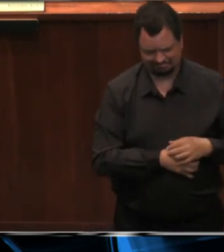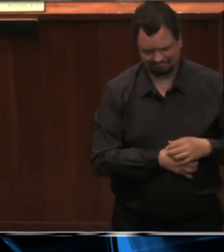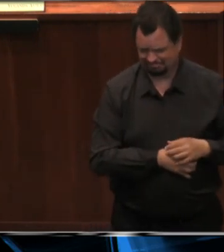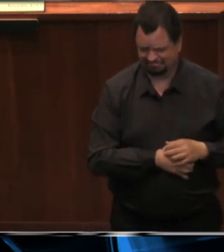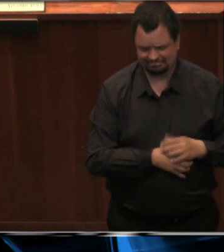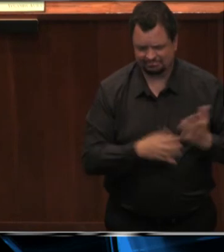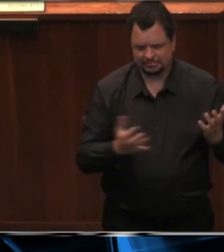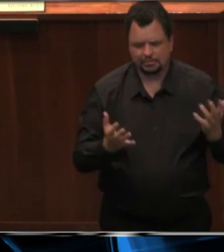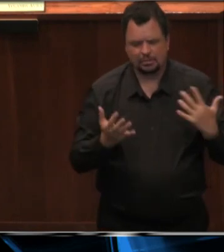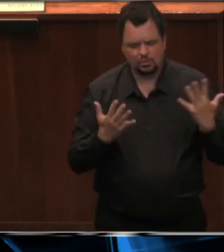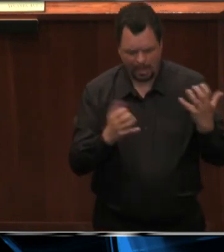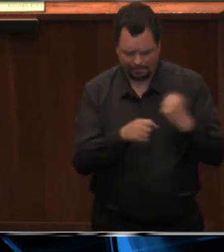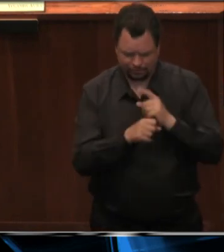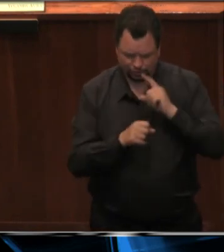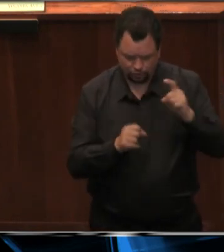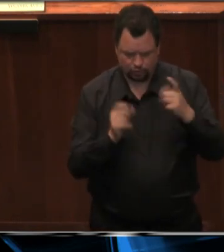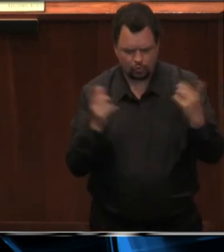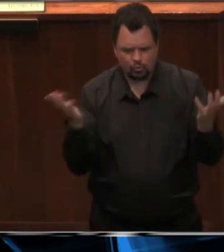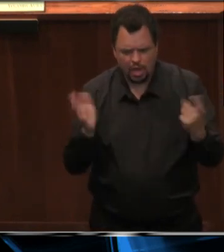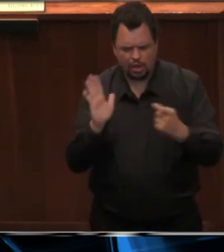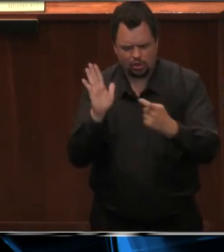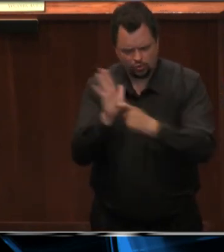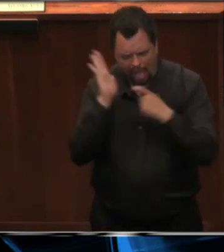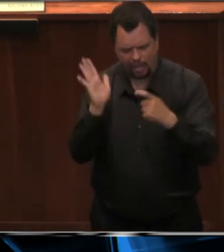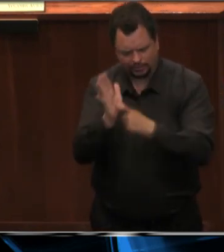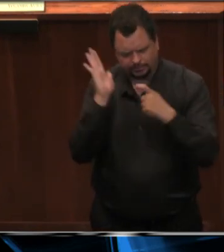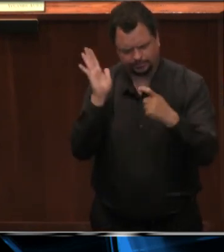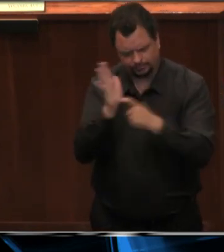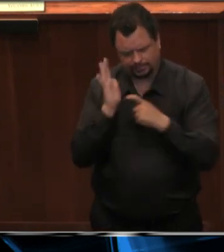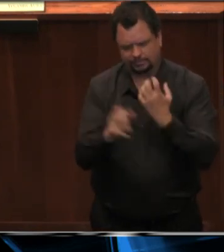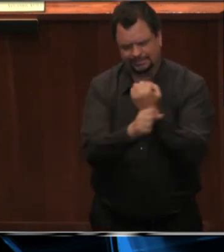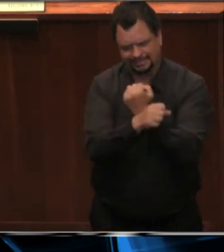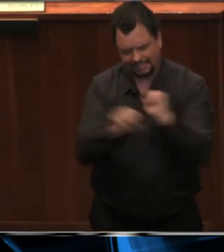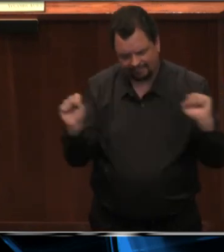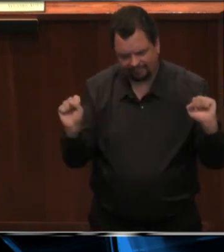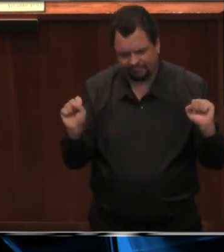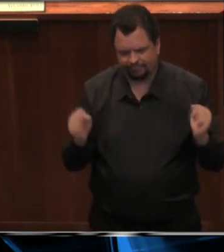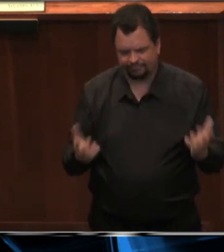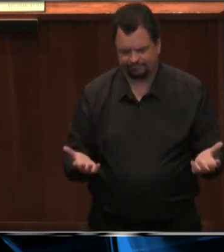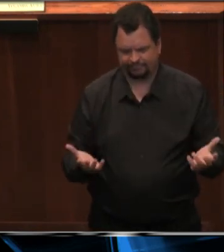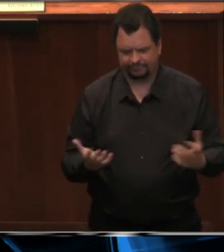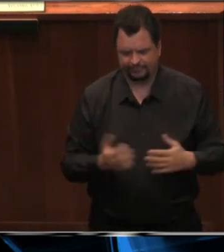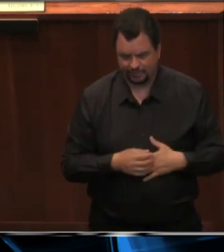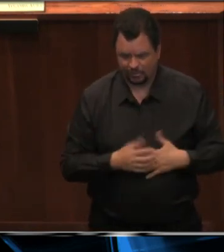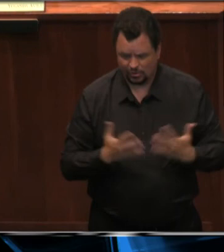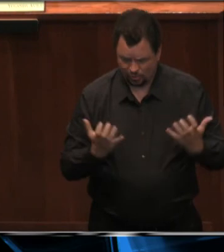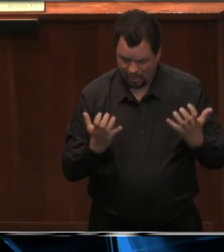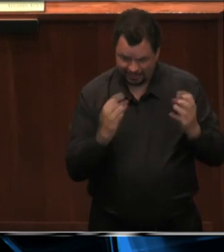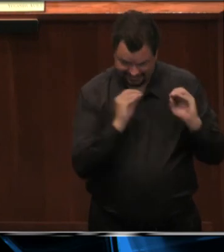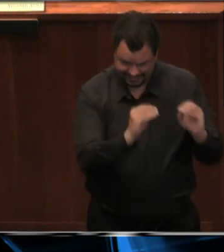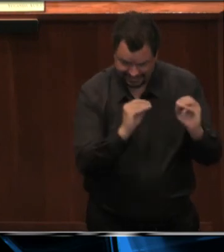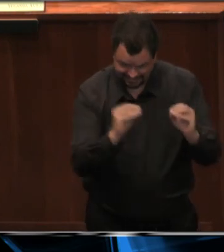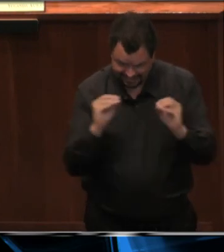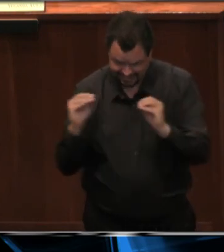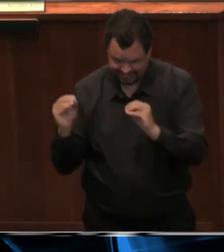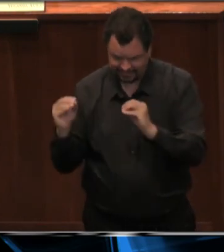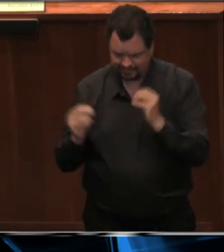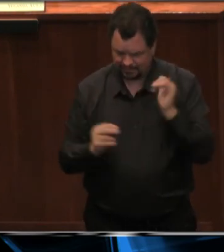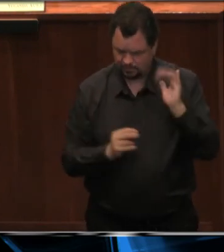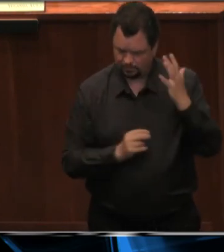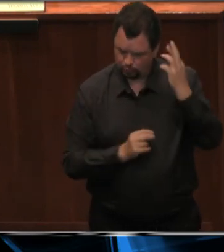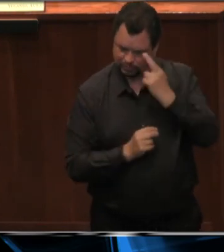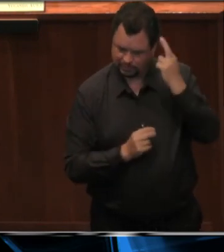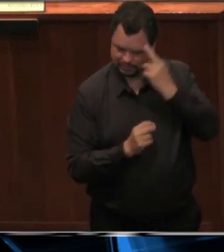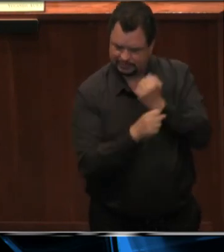safety of our communities, and that's why we are here and why we will keep showing up for this reason. I want to paint a picture for you of what we're